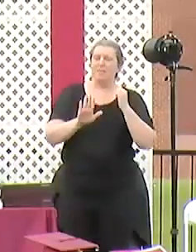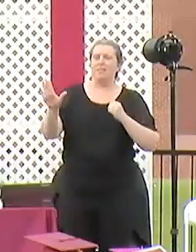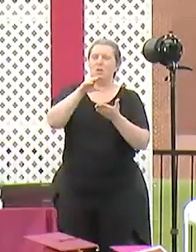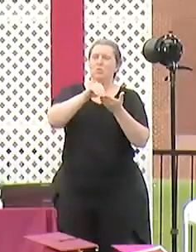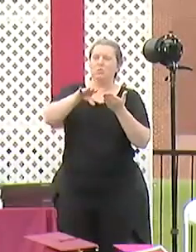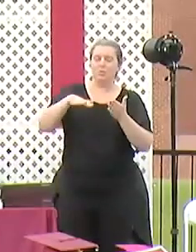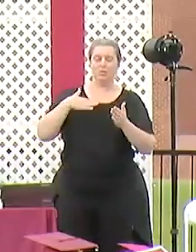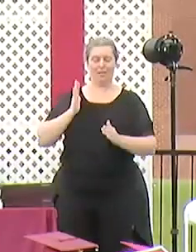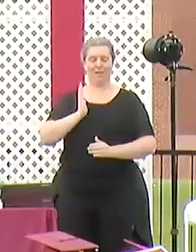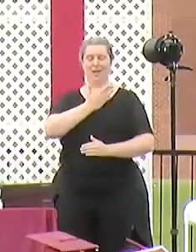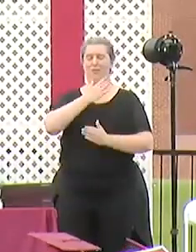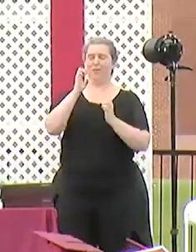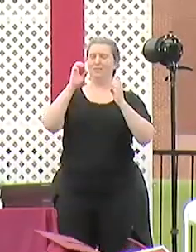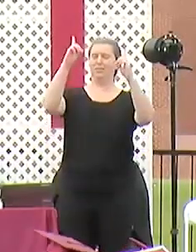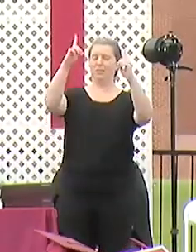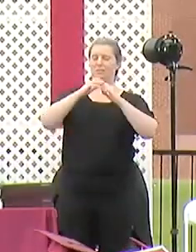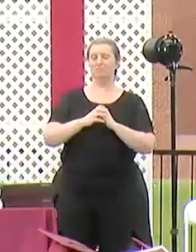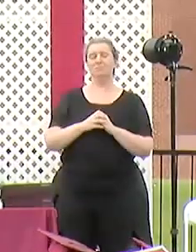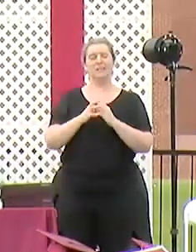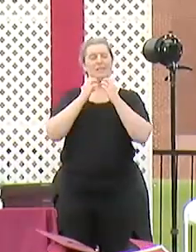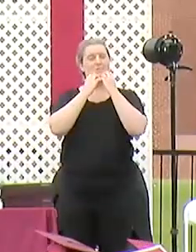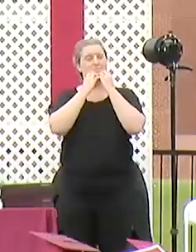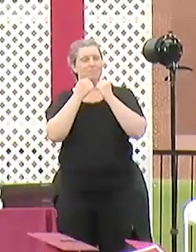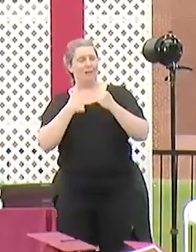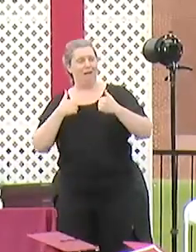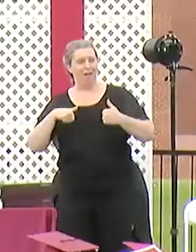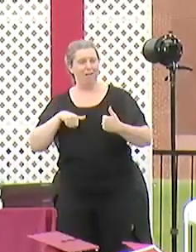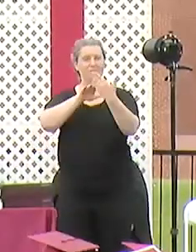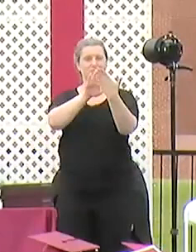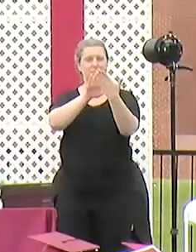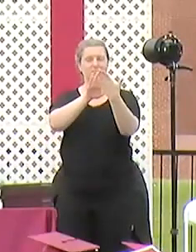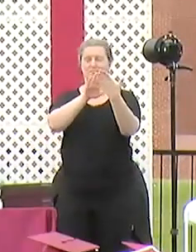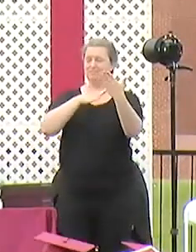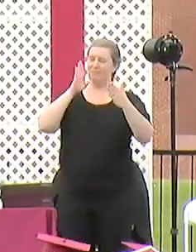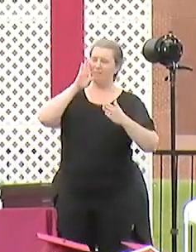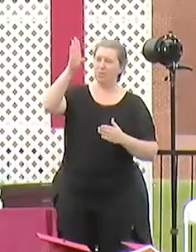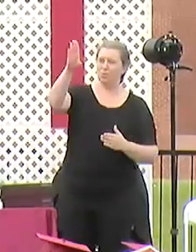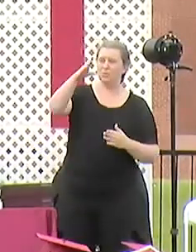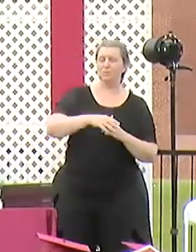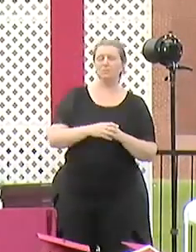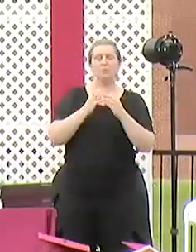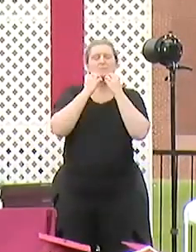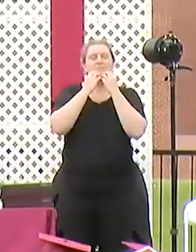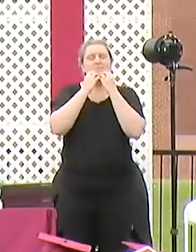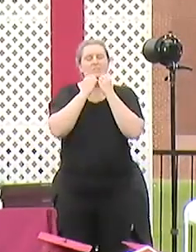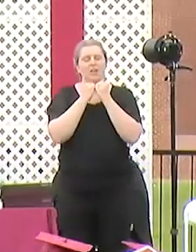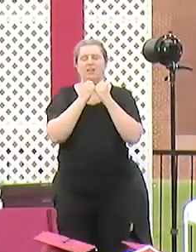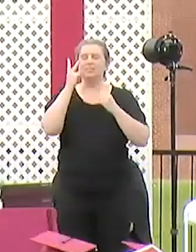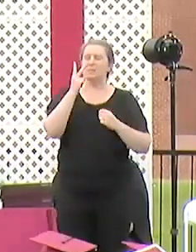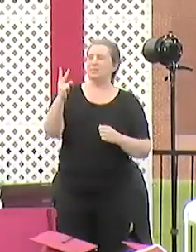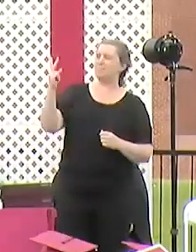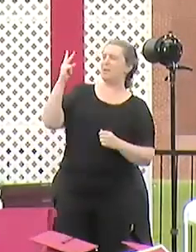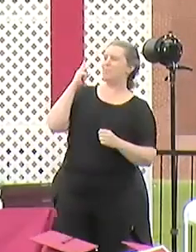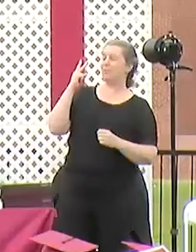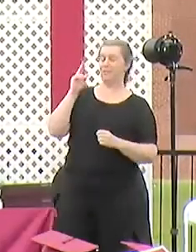of our education. As we embrace our future challenges, we will remember the lessons, cherish the memories, and never